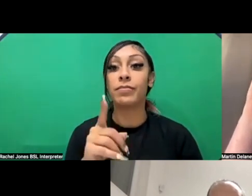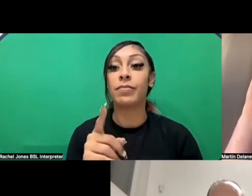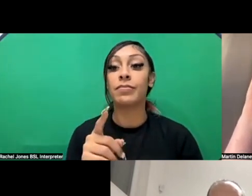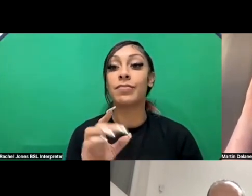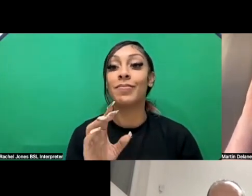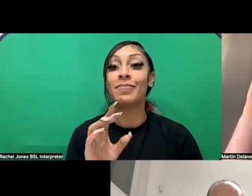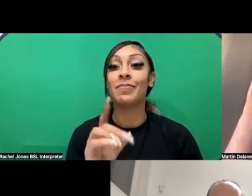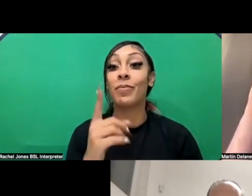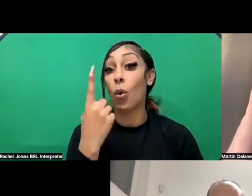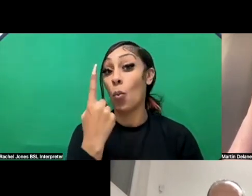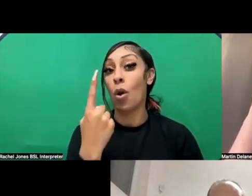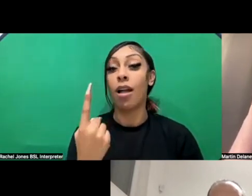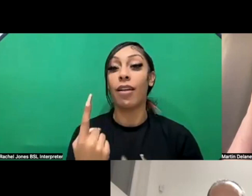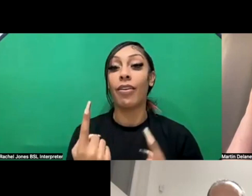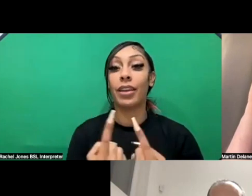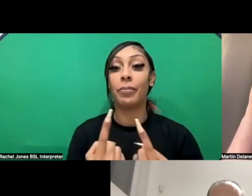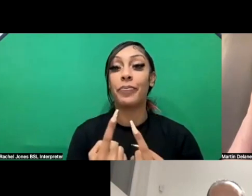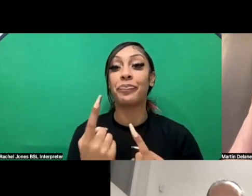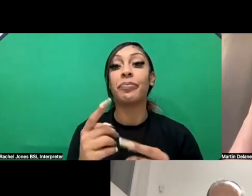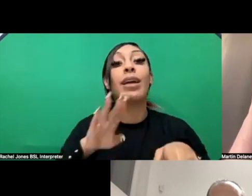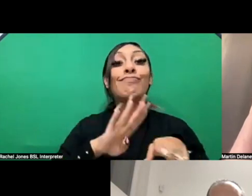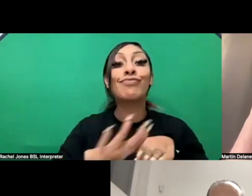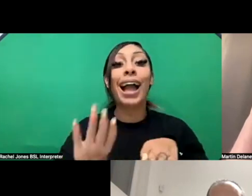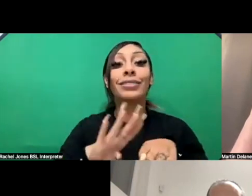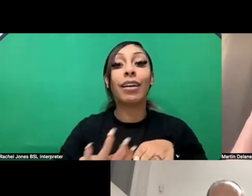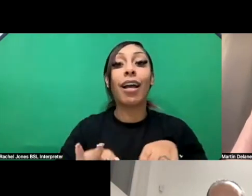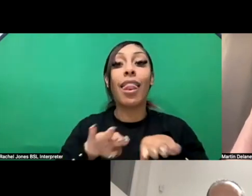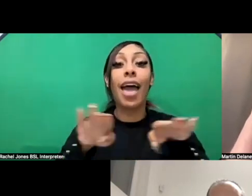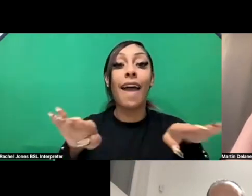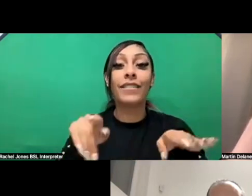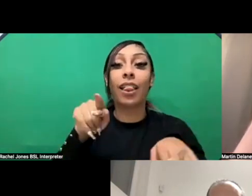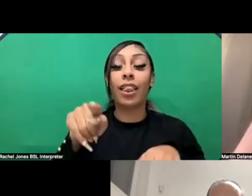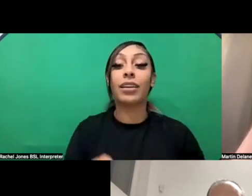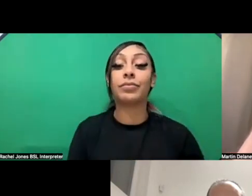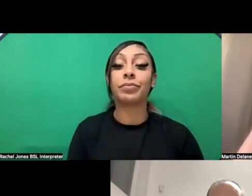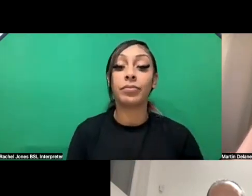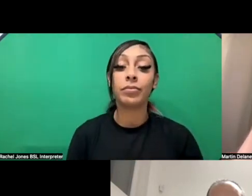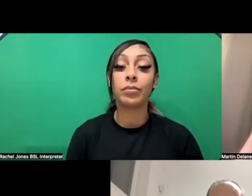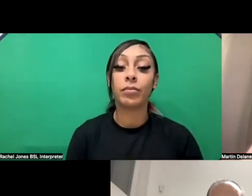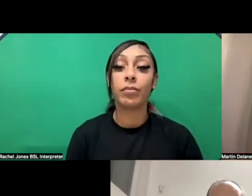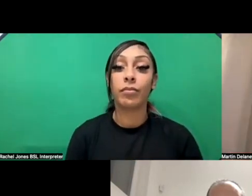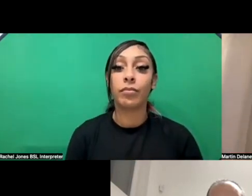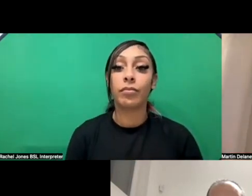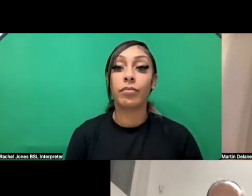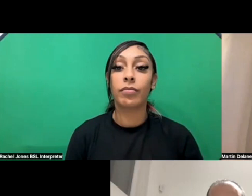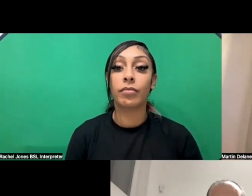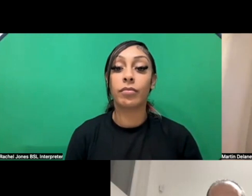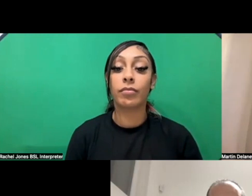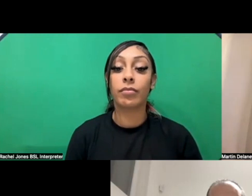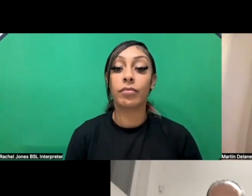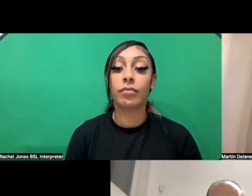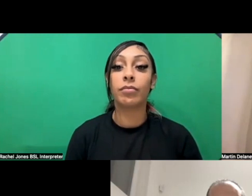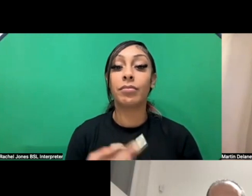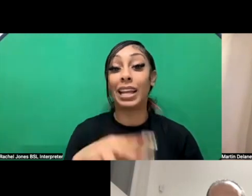Hiya. One of the things, I think on a practical level, one of the things that you'll run into is that if you play something like the